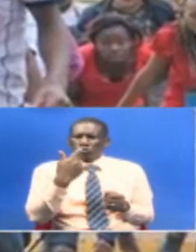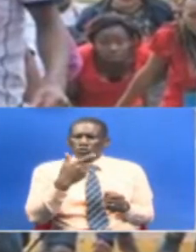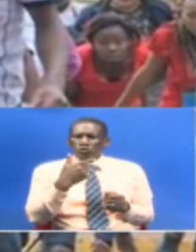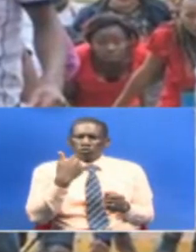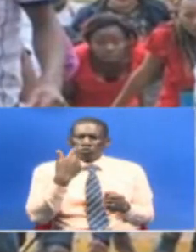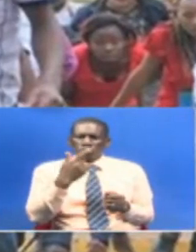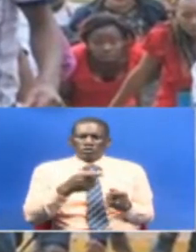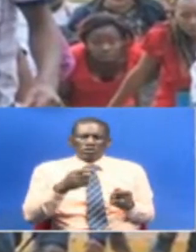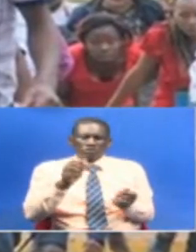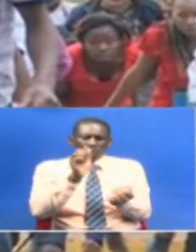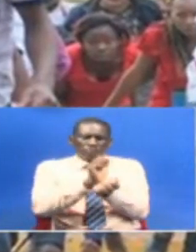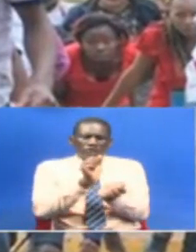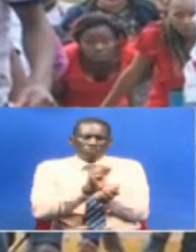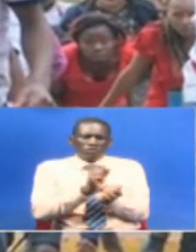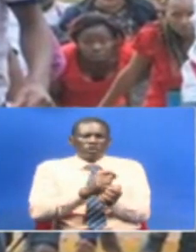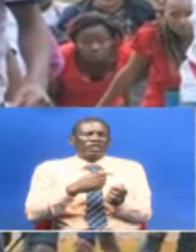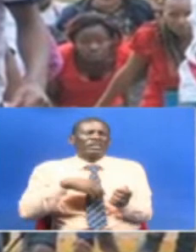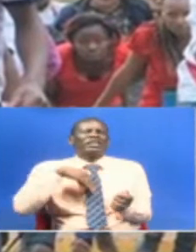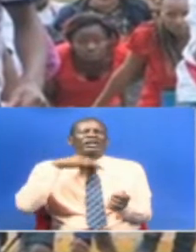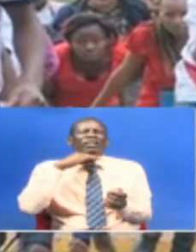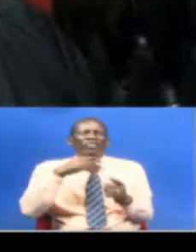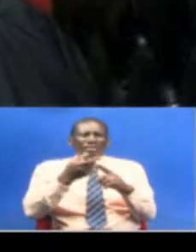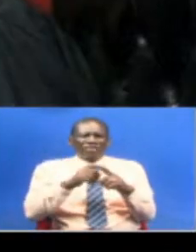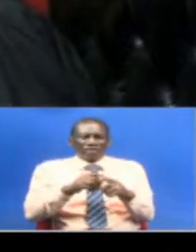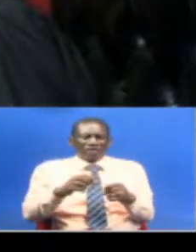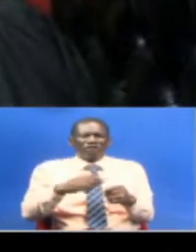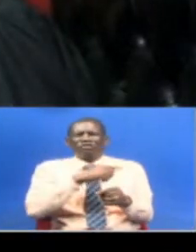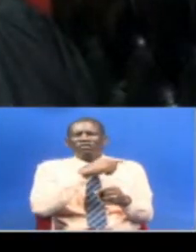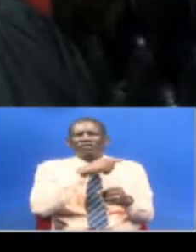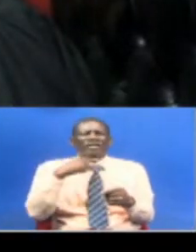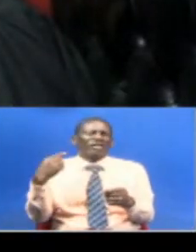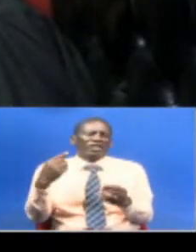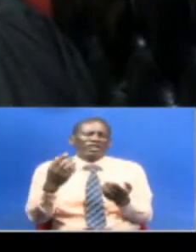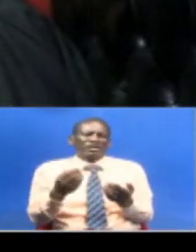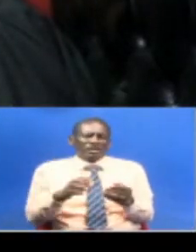whose punishment is death, and then also murder,